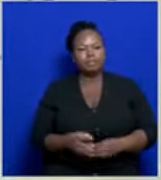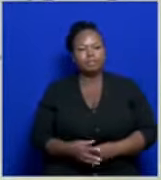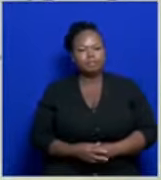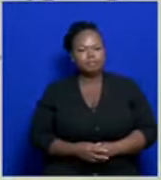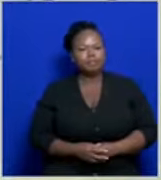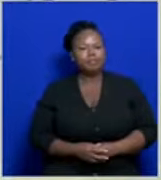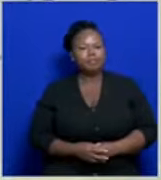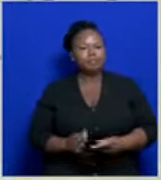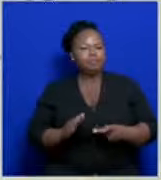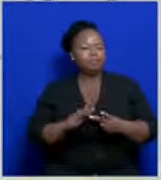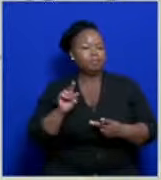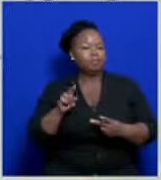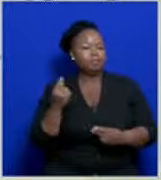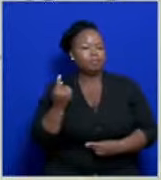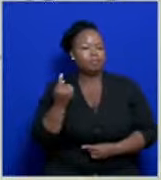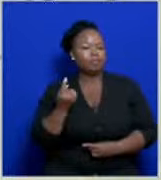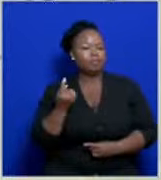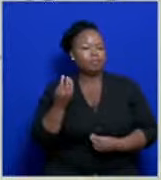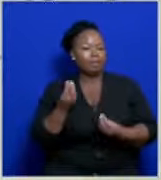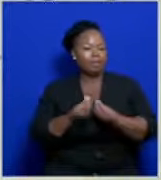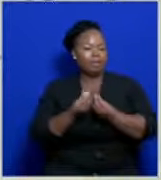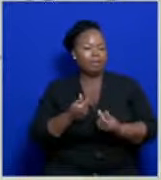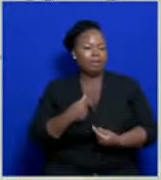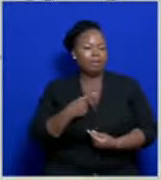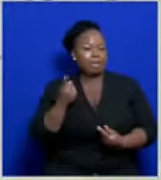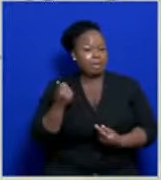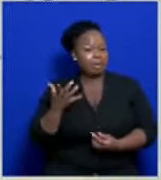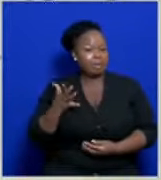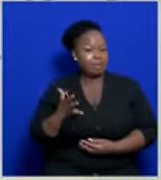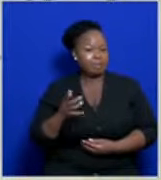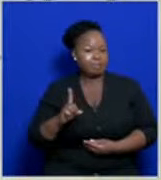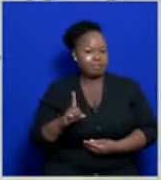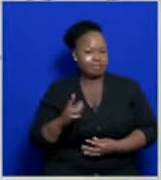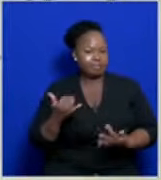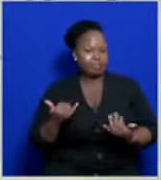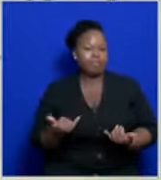they are crying for now, which